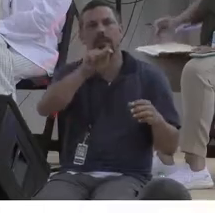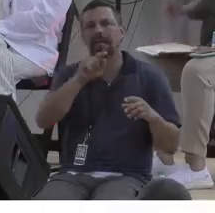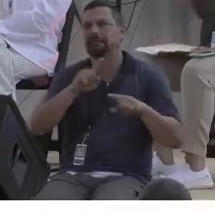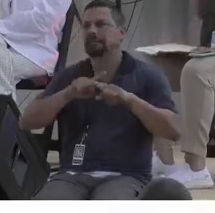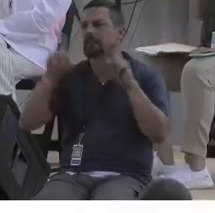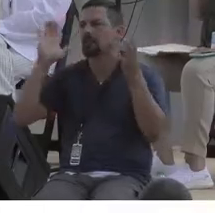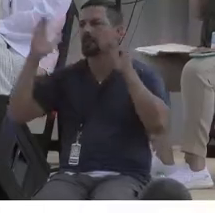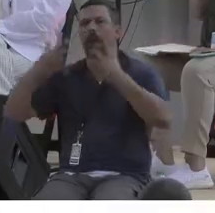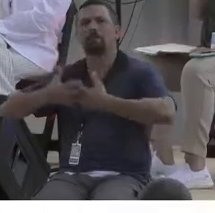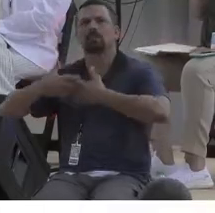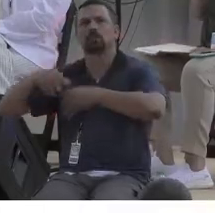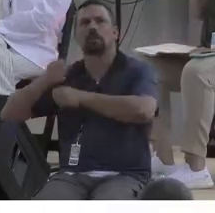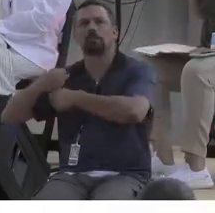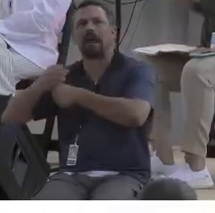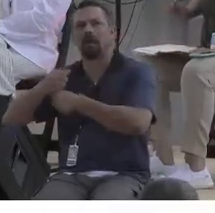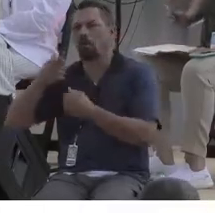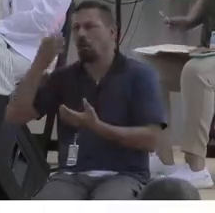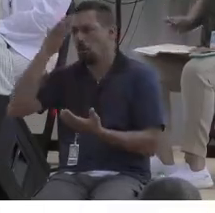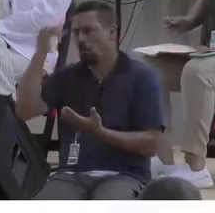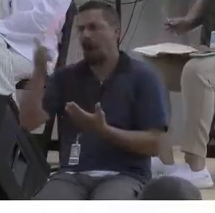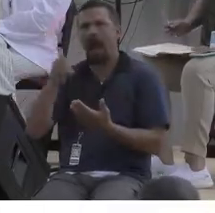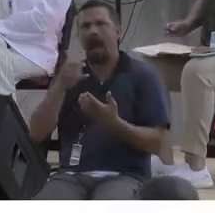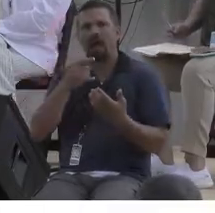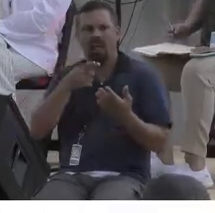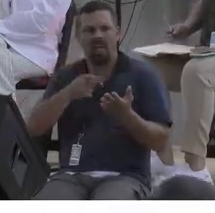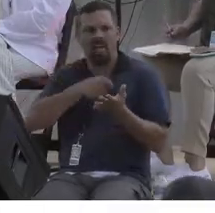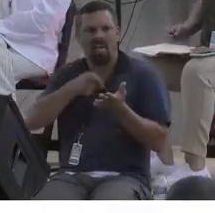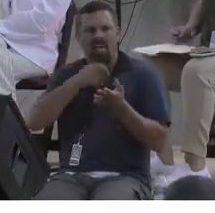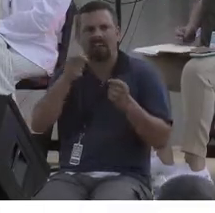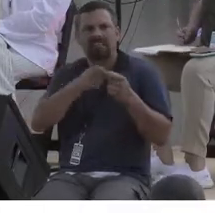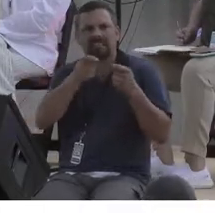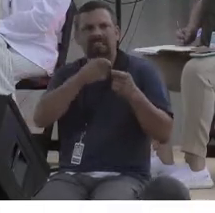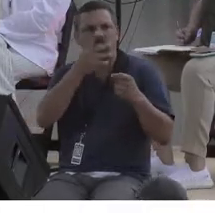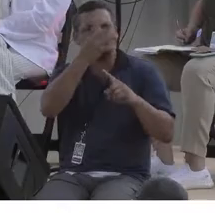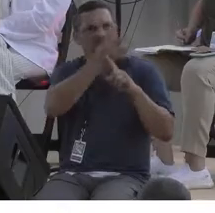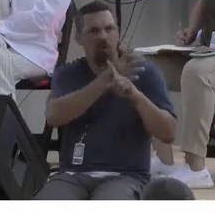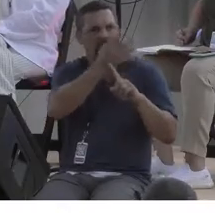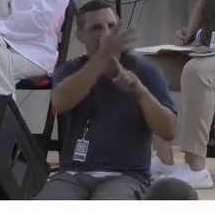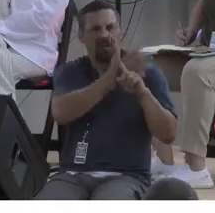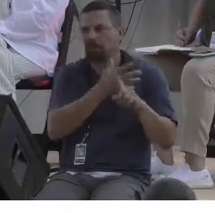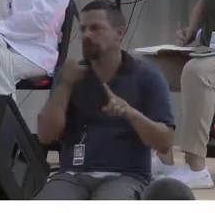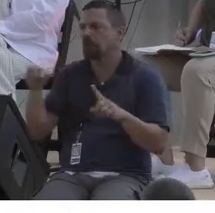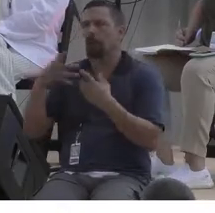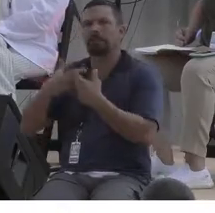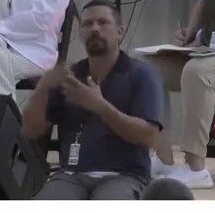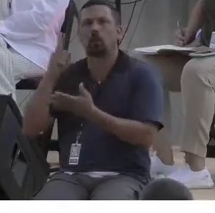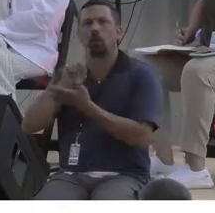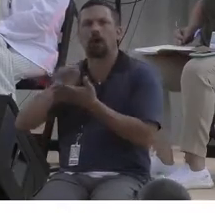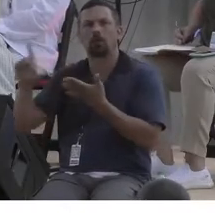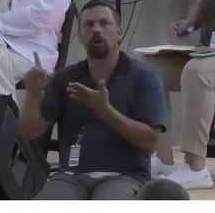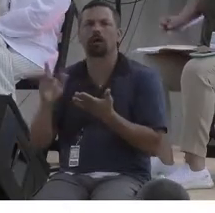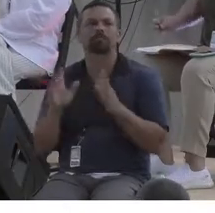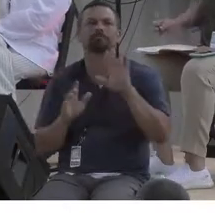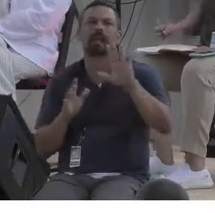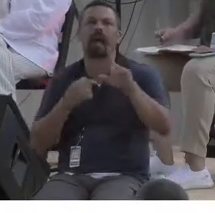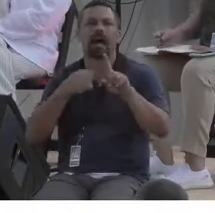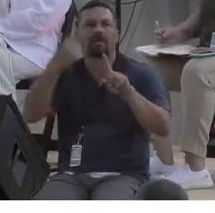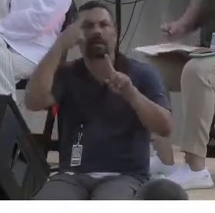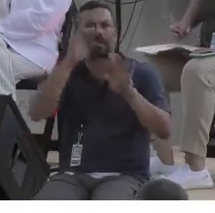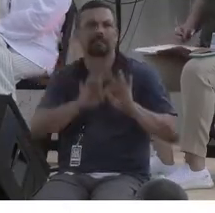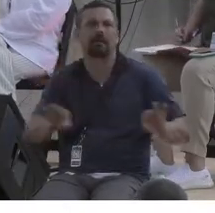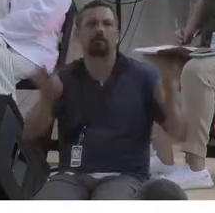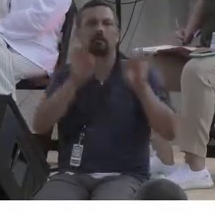it? Why can't you, if you can make it in a week, why would you wait 4 or 5 months for it? But it's important, I think, to preserve that